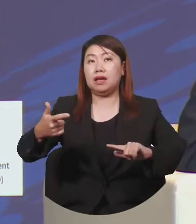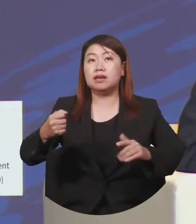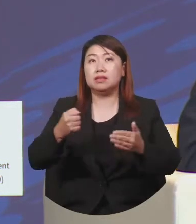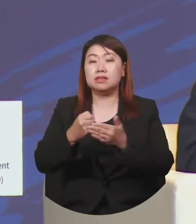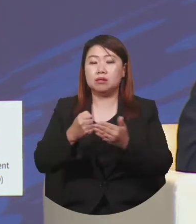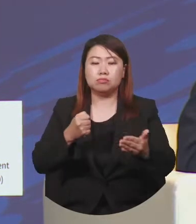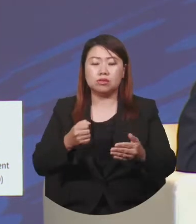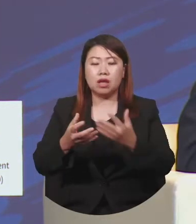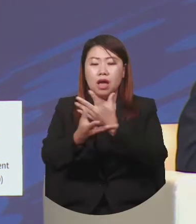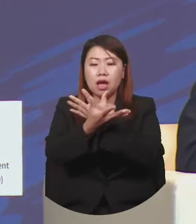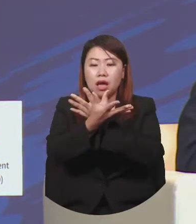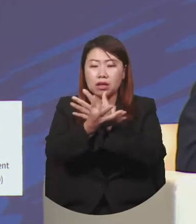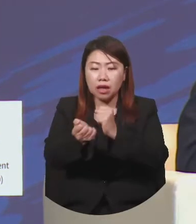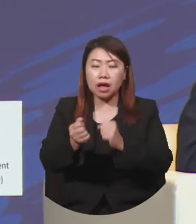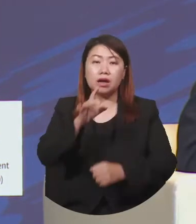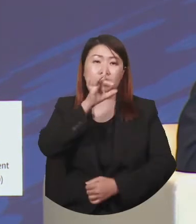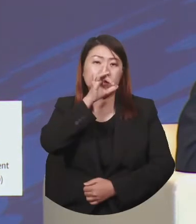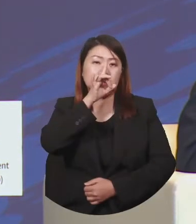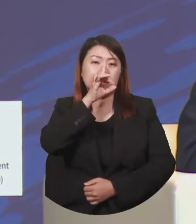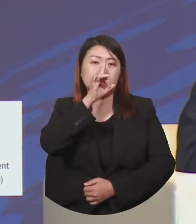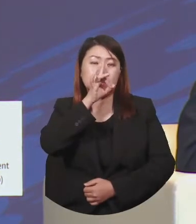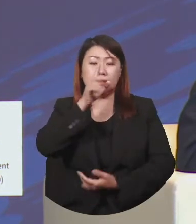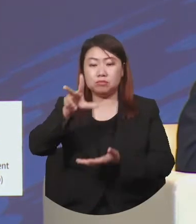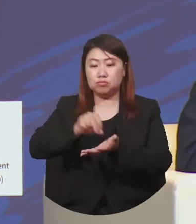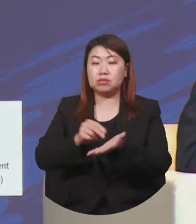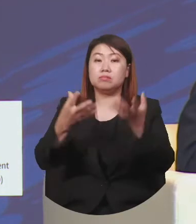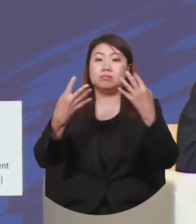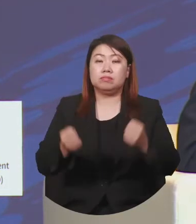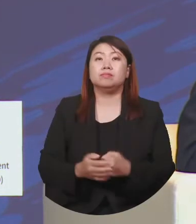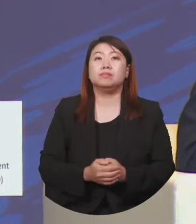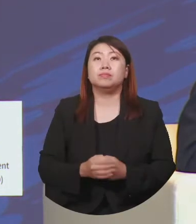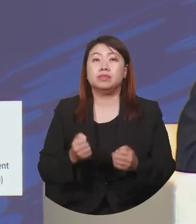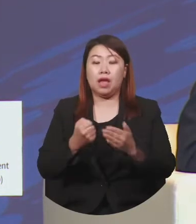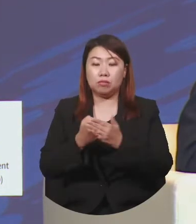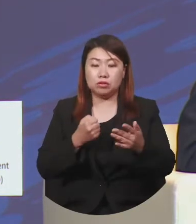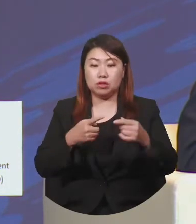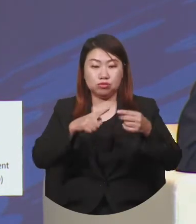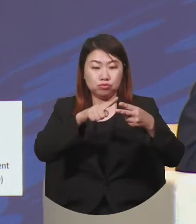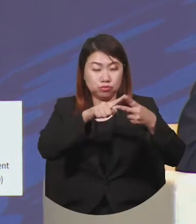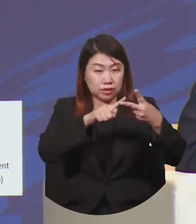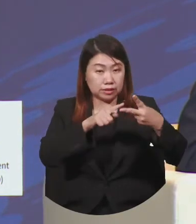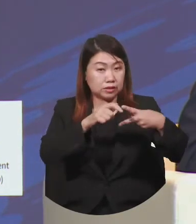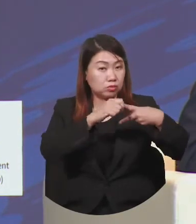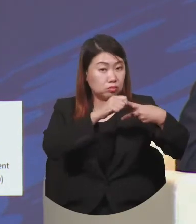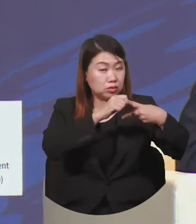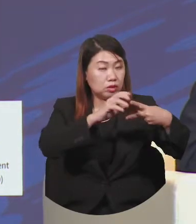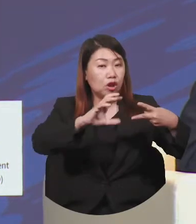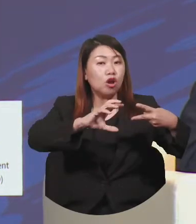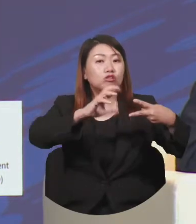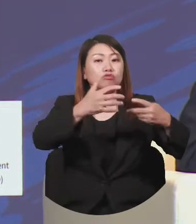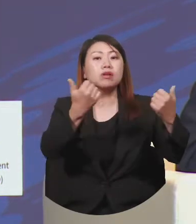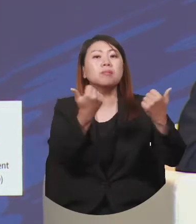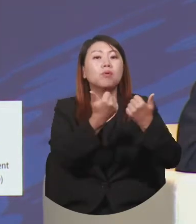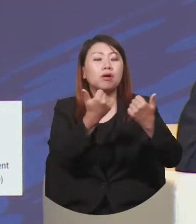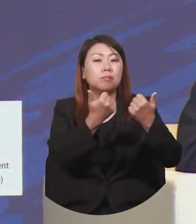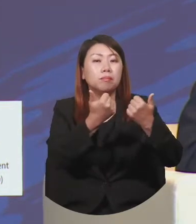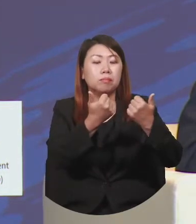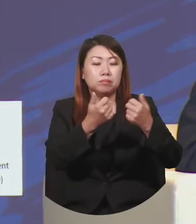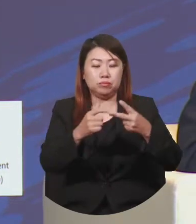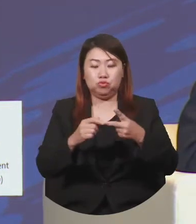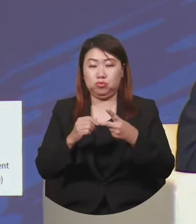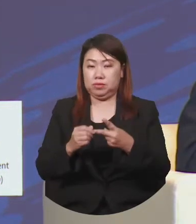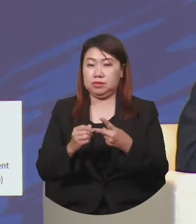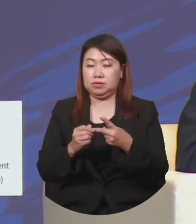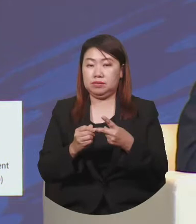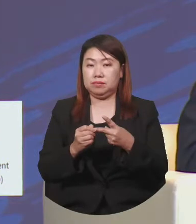worked. One is within an international forum, and the other one, and I think this is the most